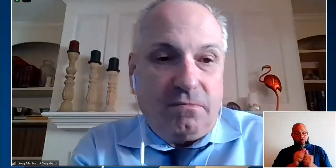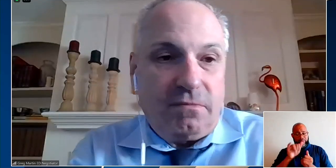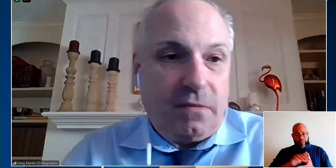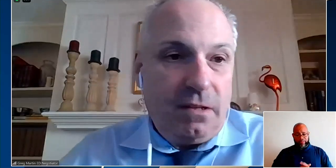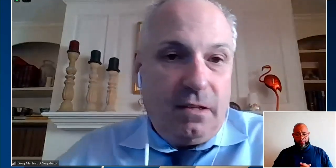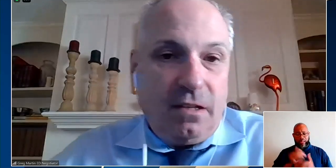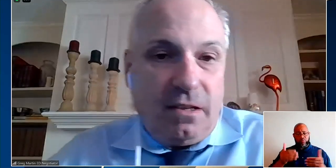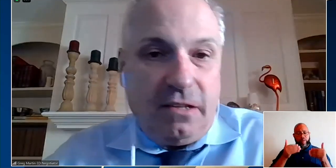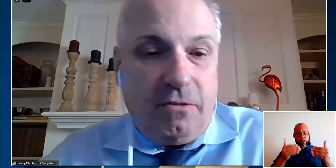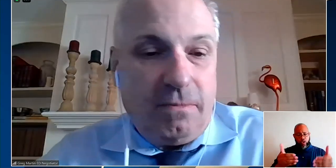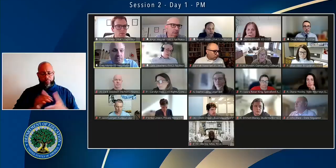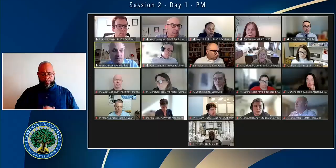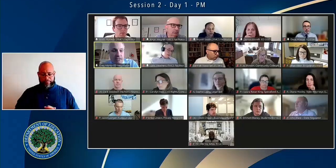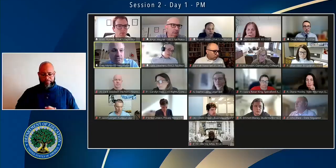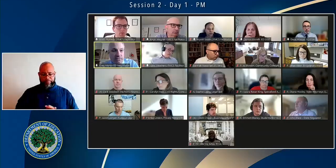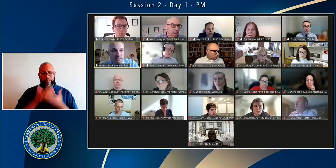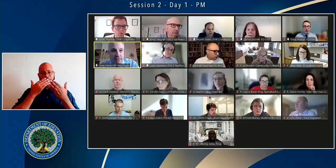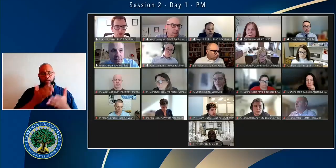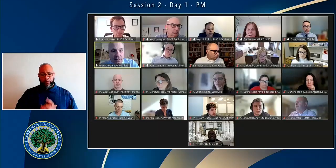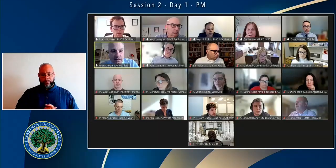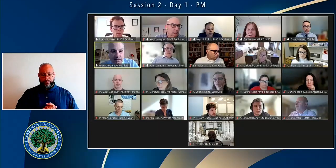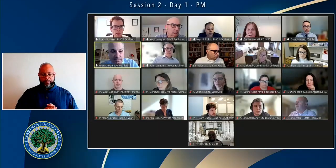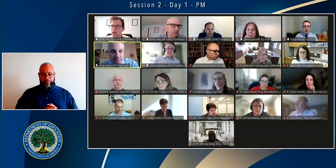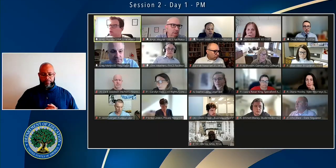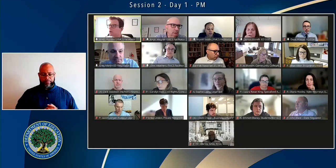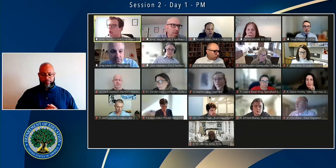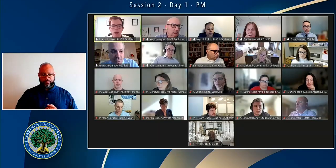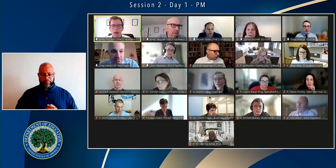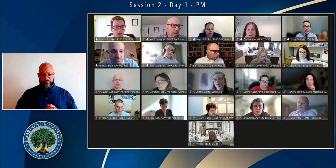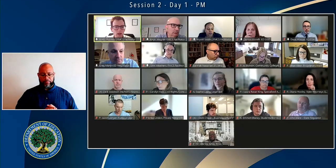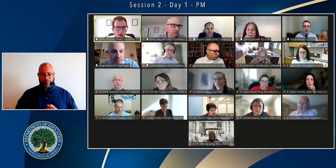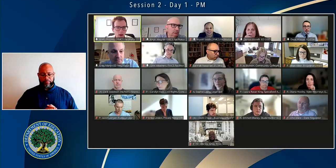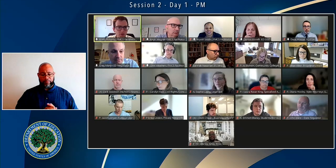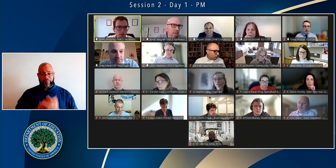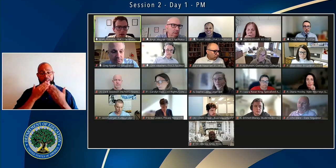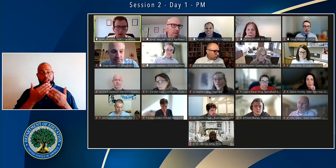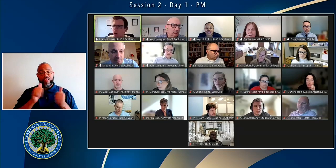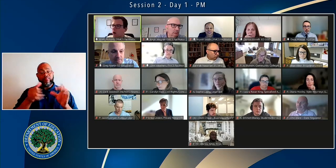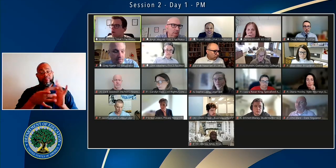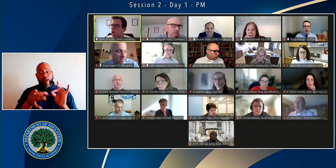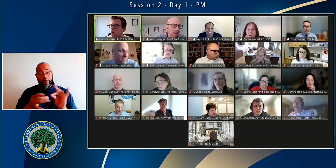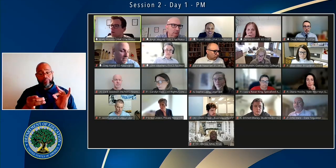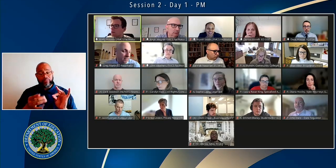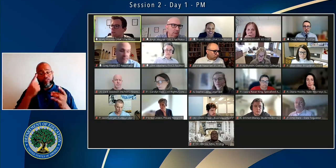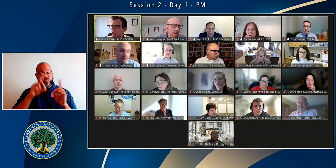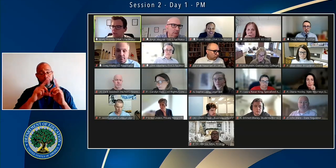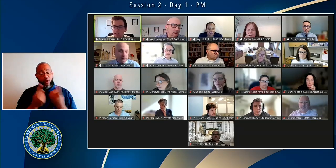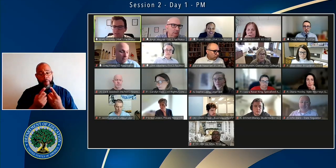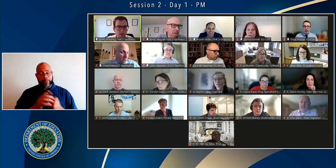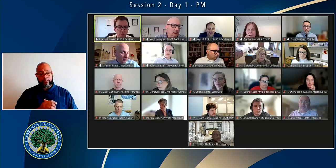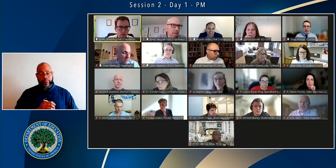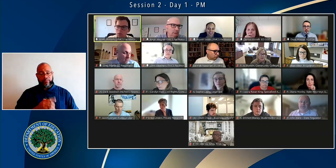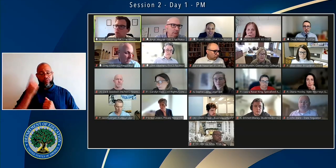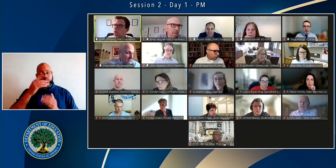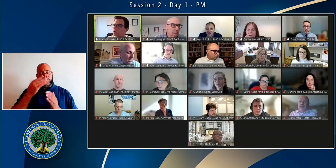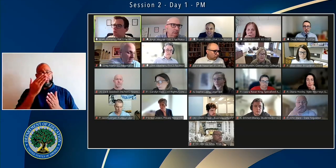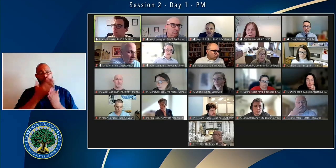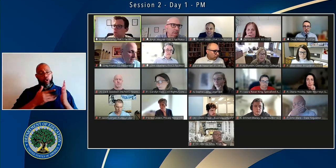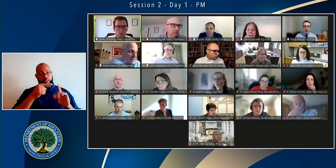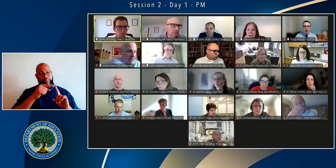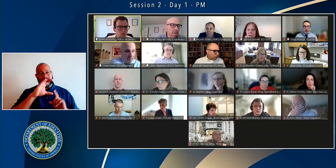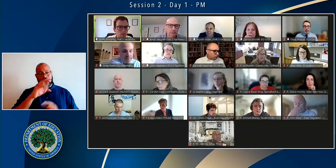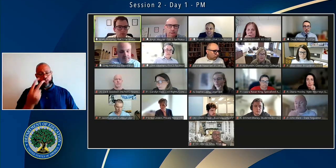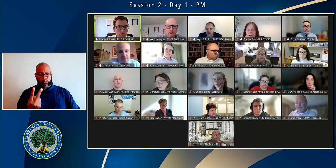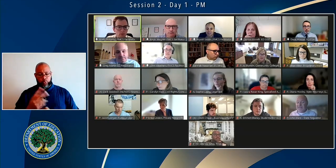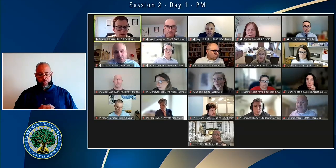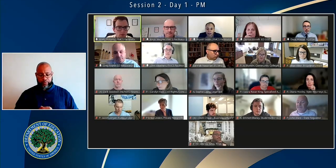move on. Thank you, Brady. Thank you. Any comments for the department on section C2?